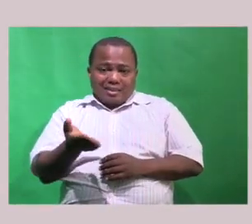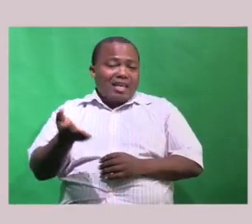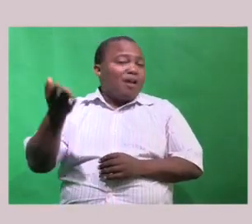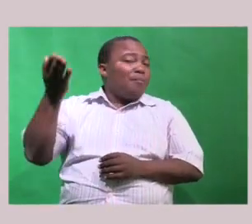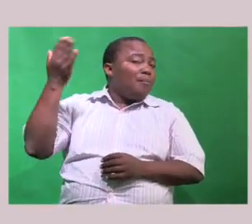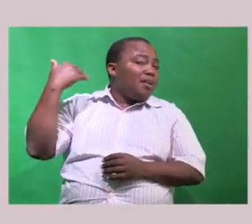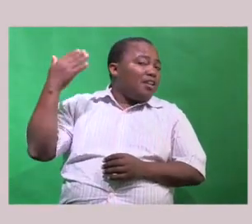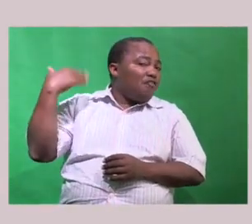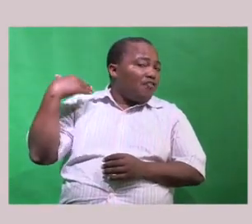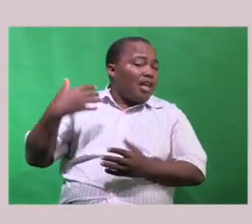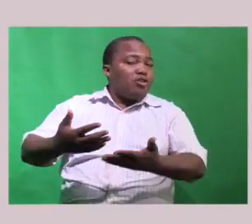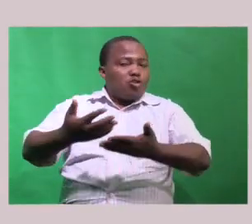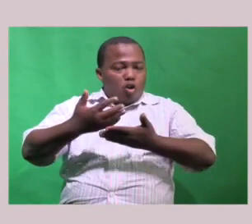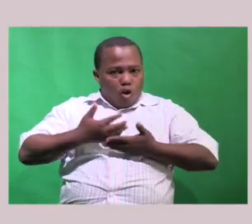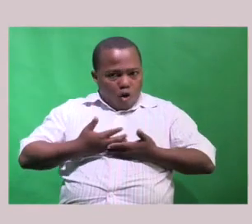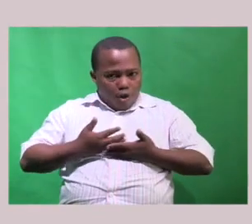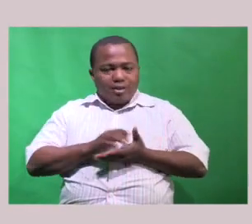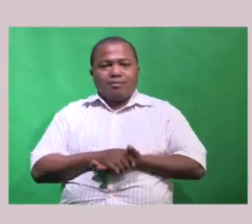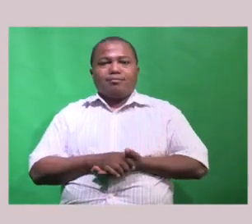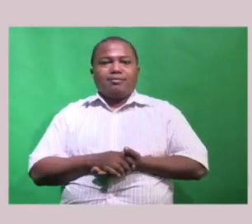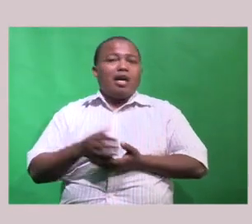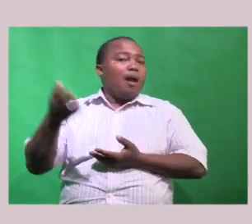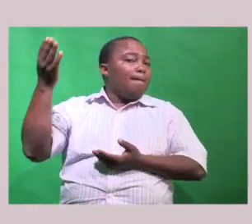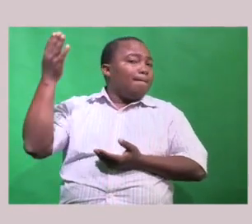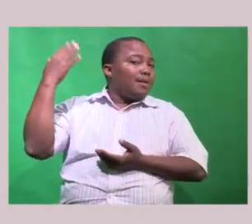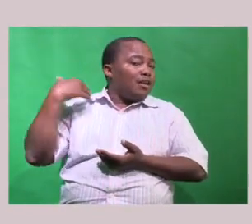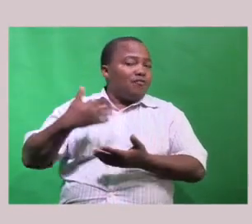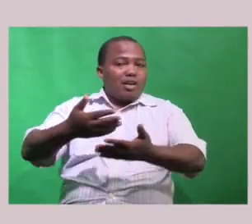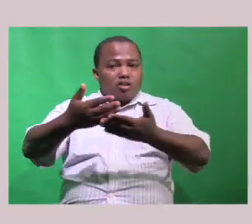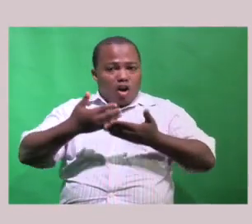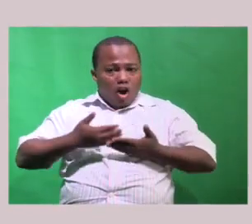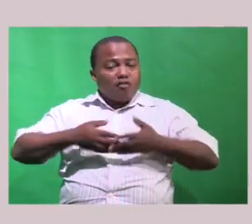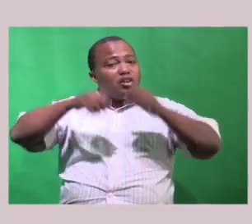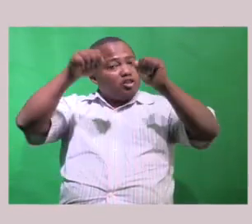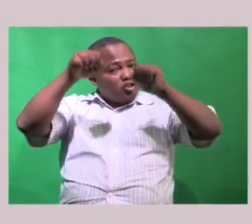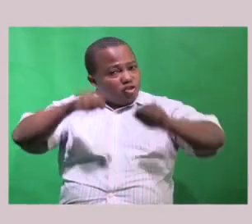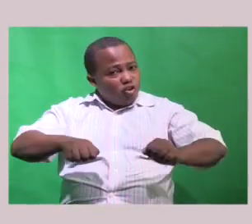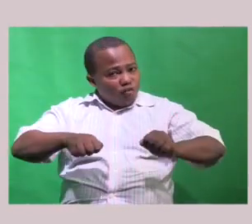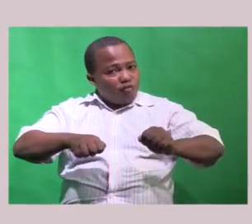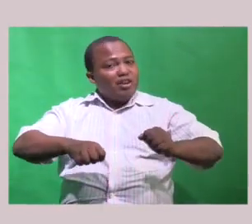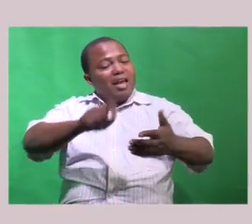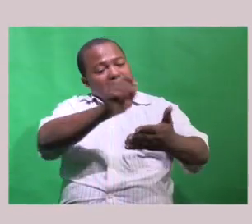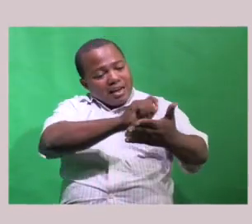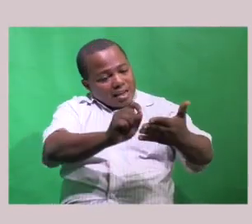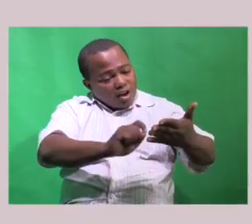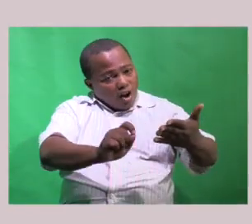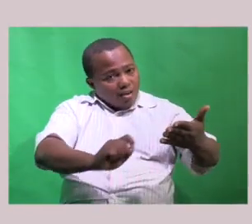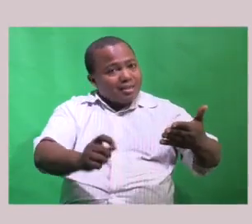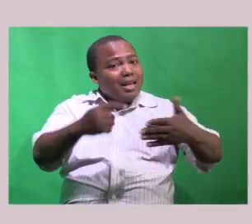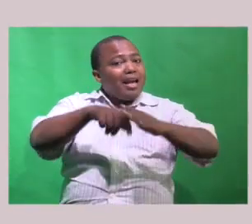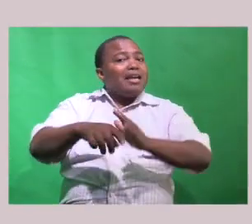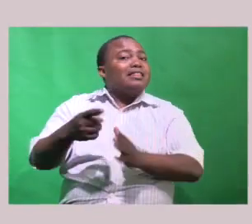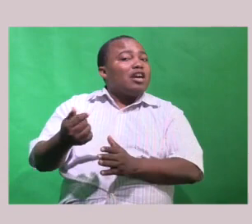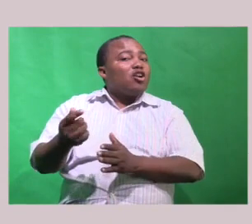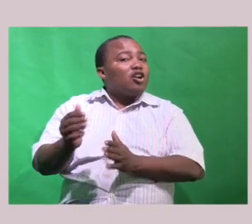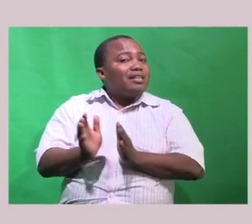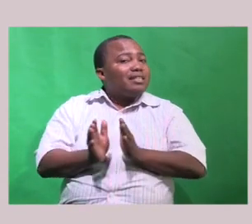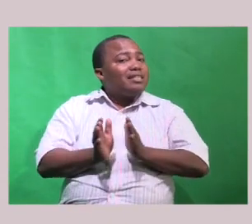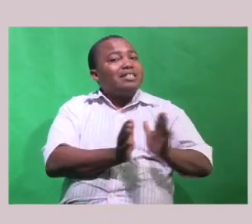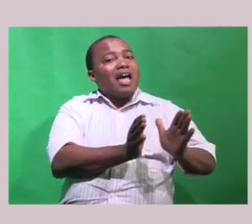owing. The previous owing should be recorded at the credit side